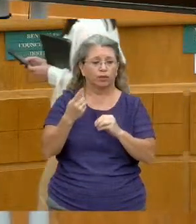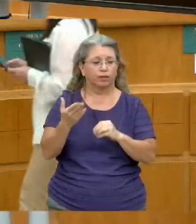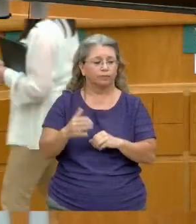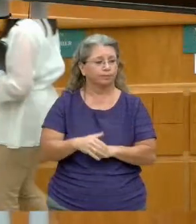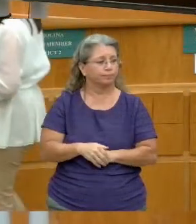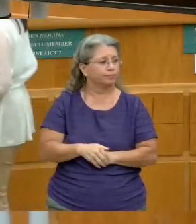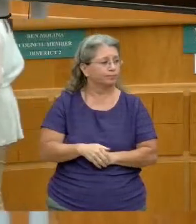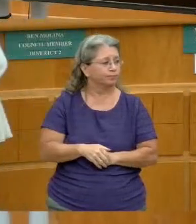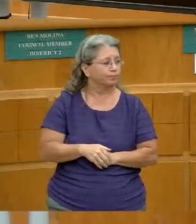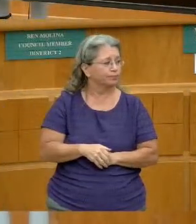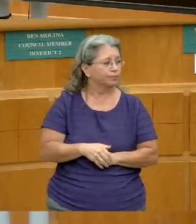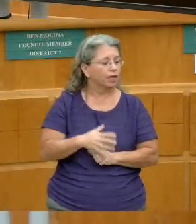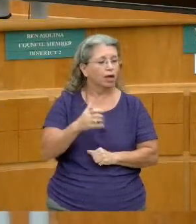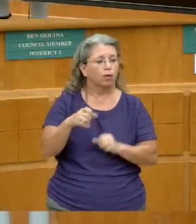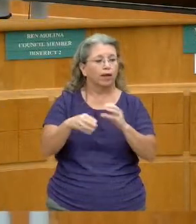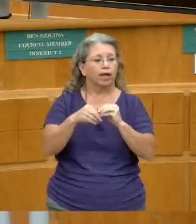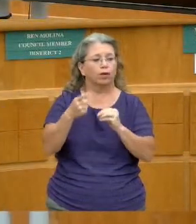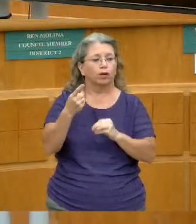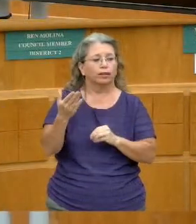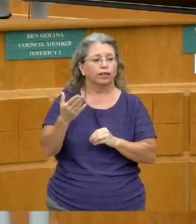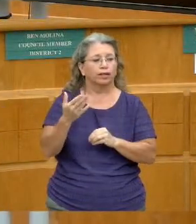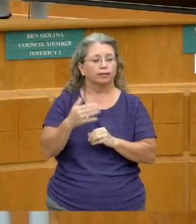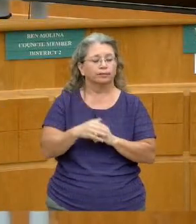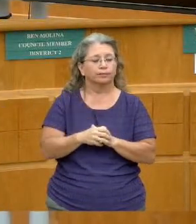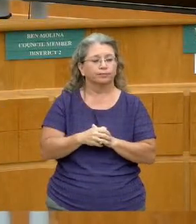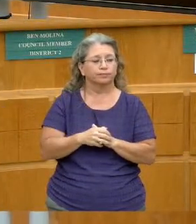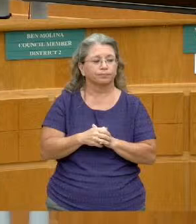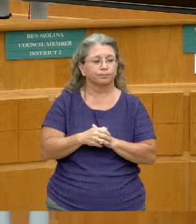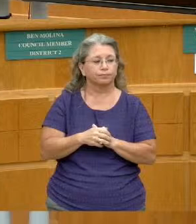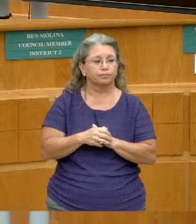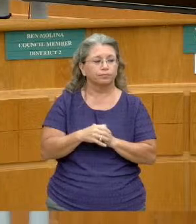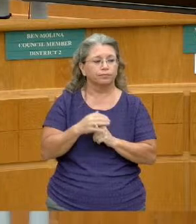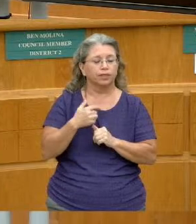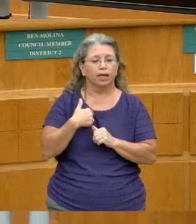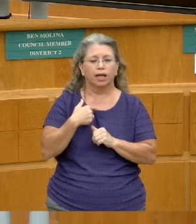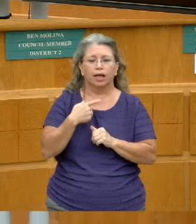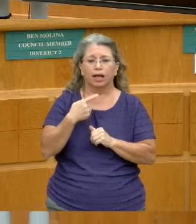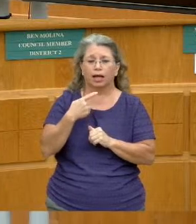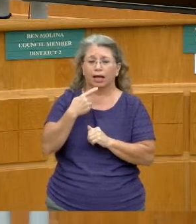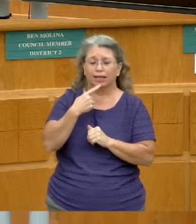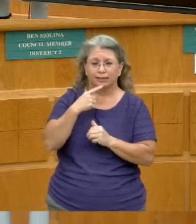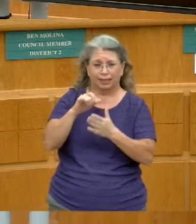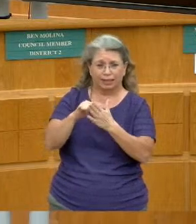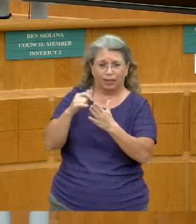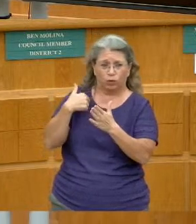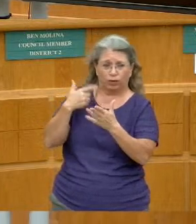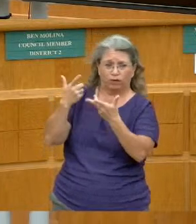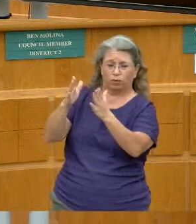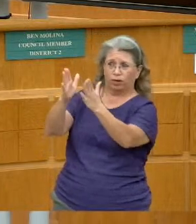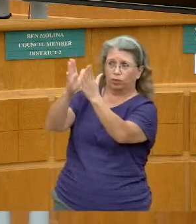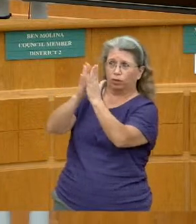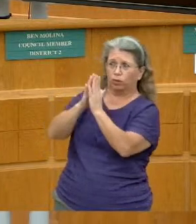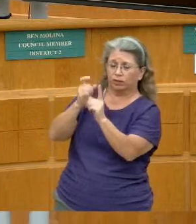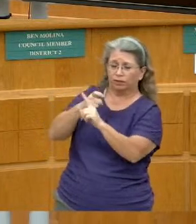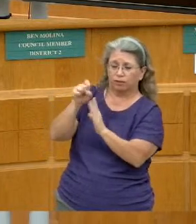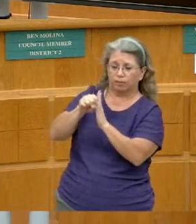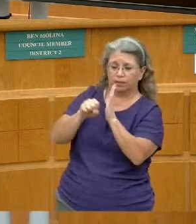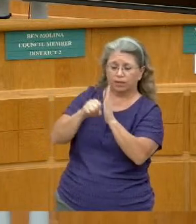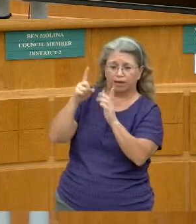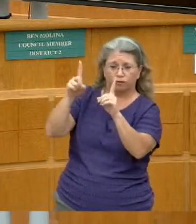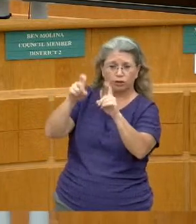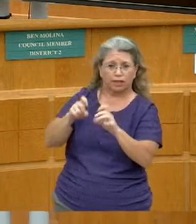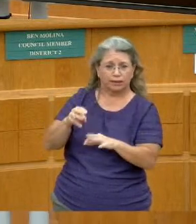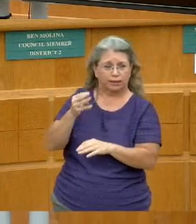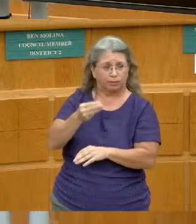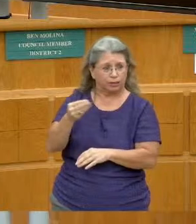I just did want to add one thing. So I mentioned we have a request into the state for testing materials, and State Representative